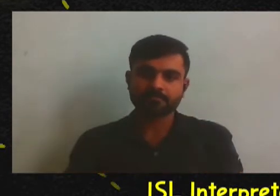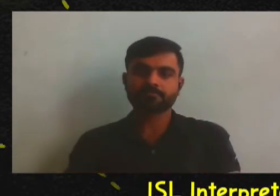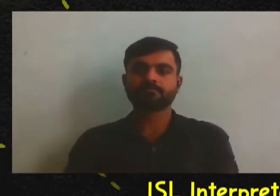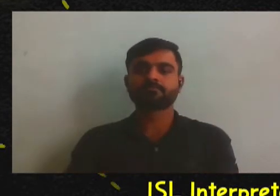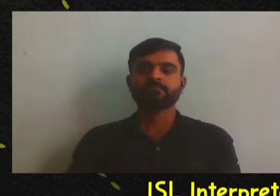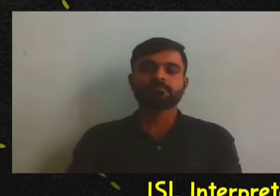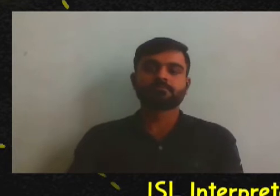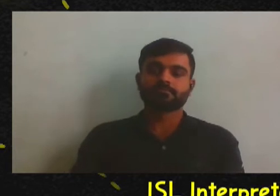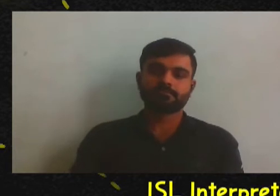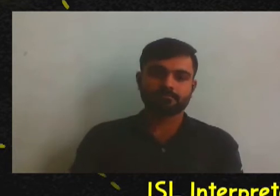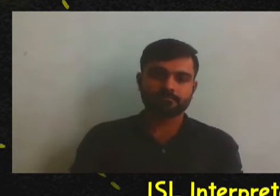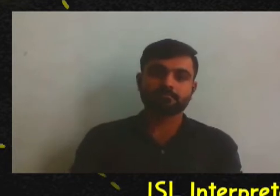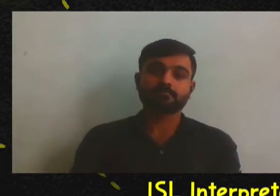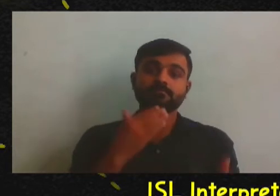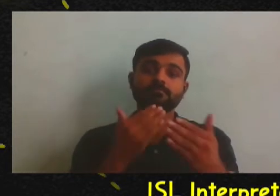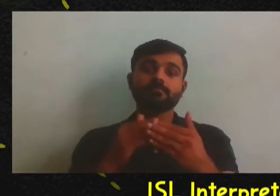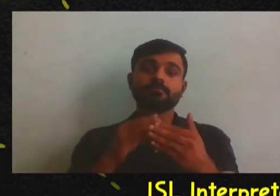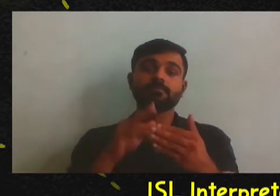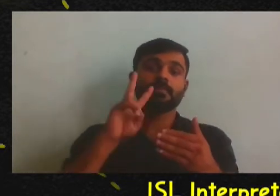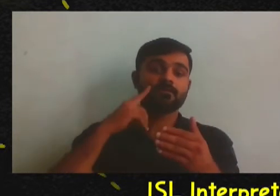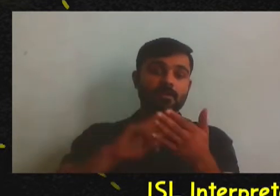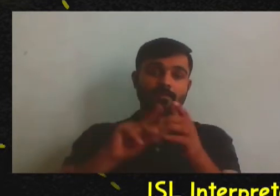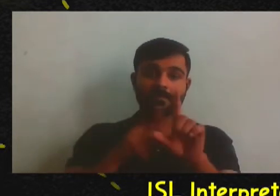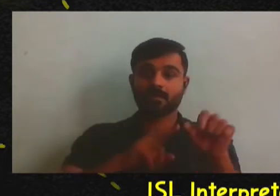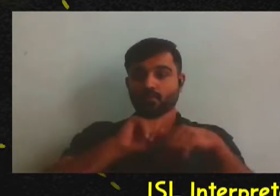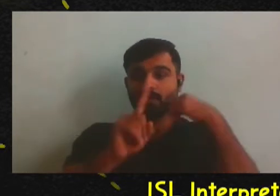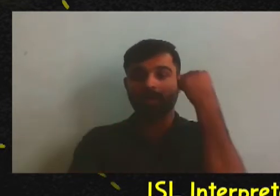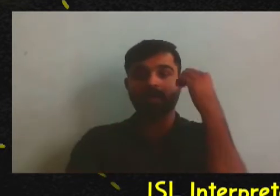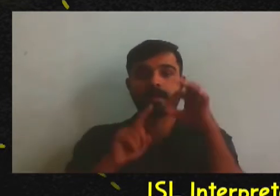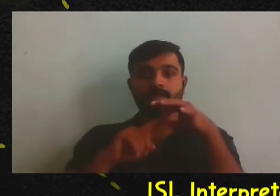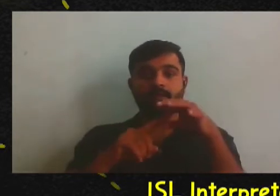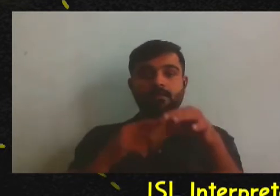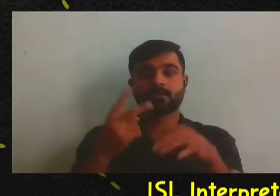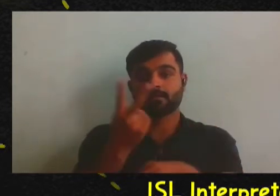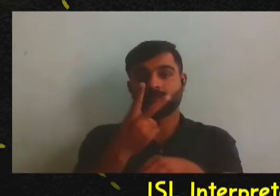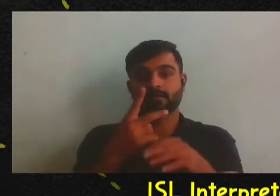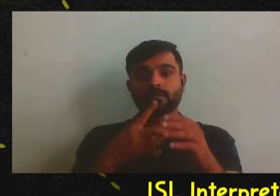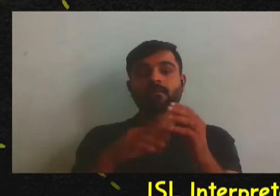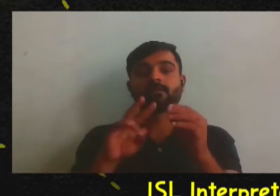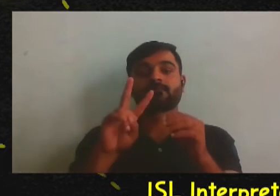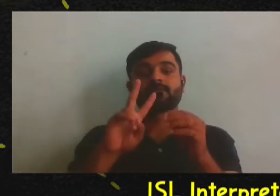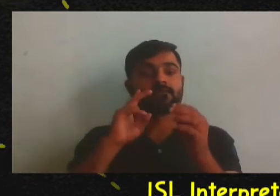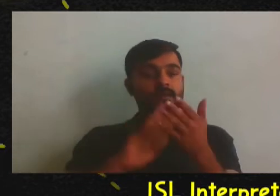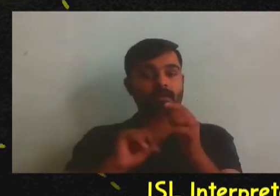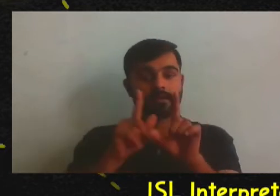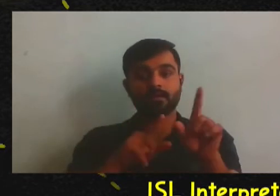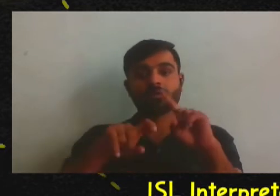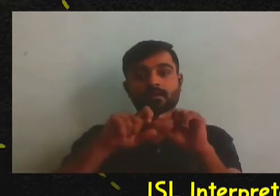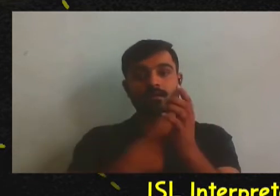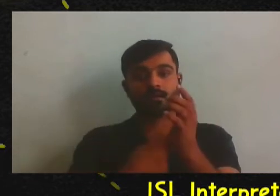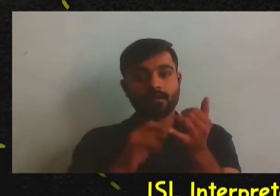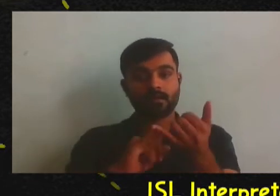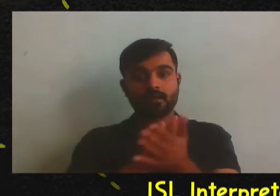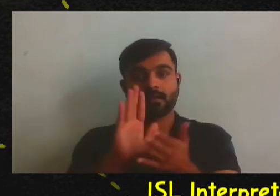clarifies. Thank you, Vinay. And one last question, I think, for both Rupsa and Vinay. Karishma wanted to know if somebody